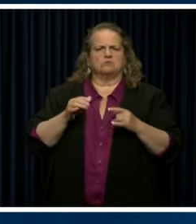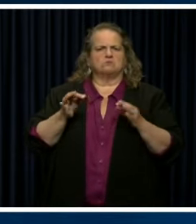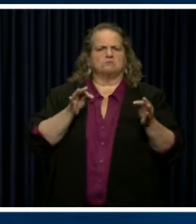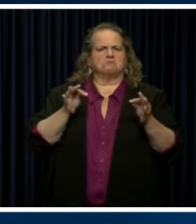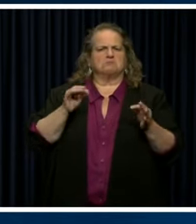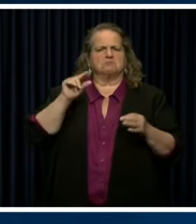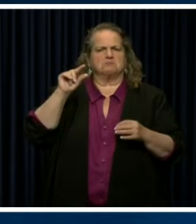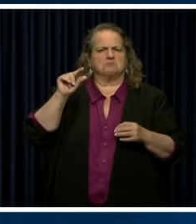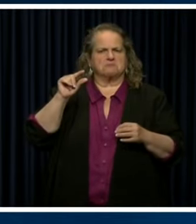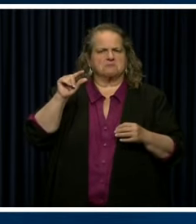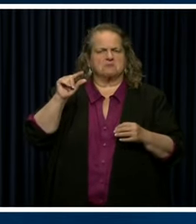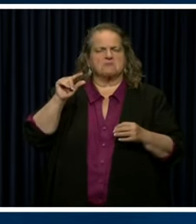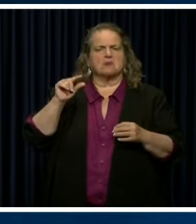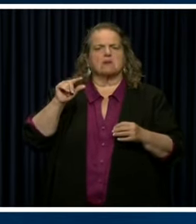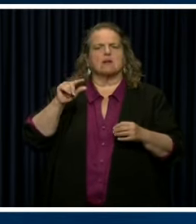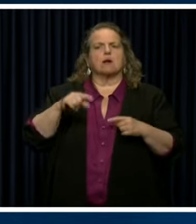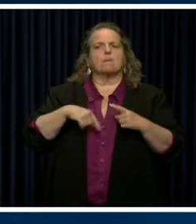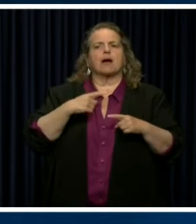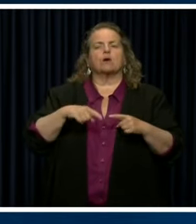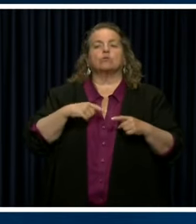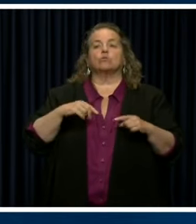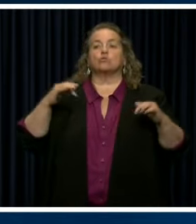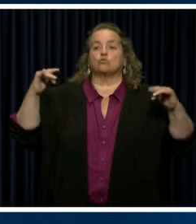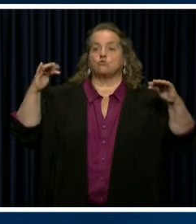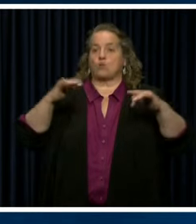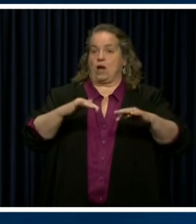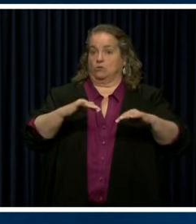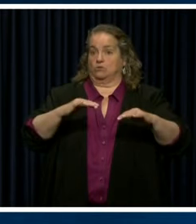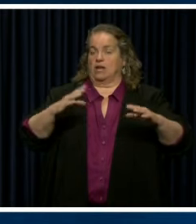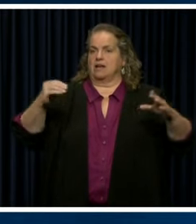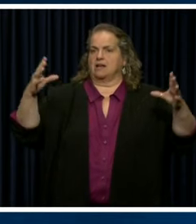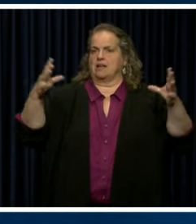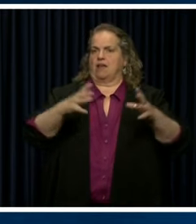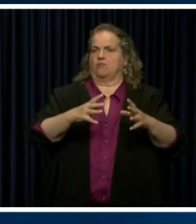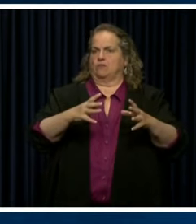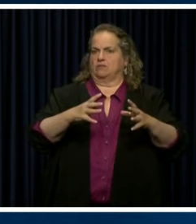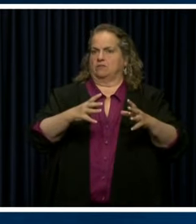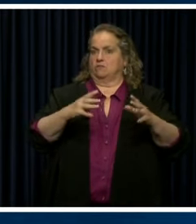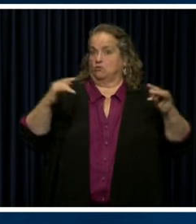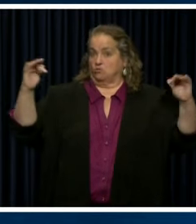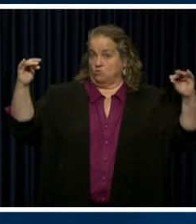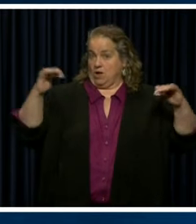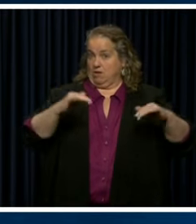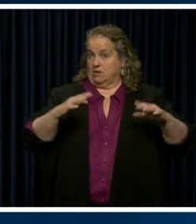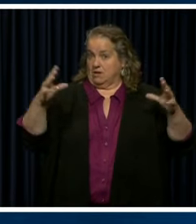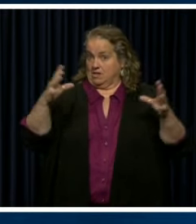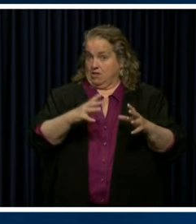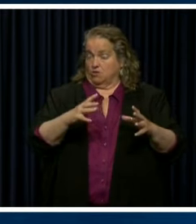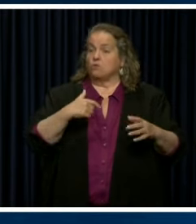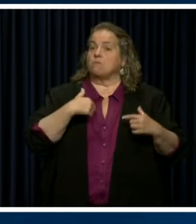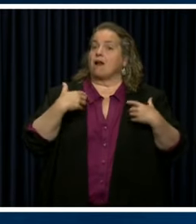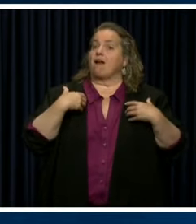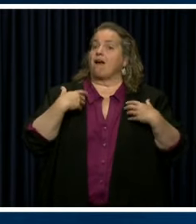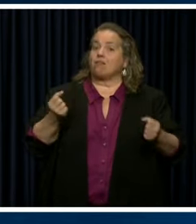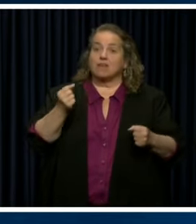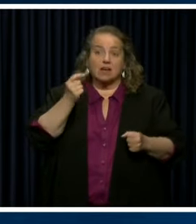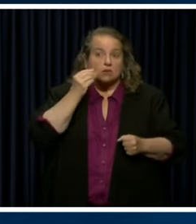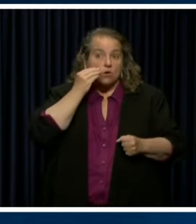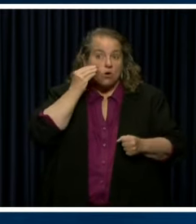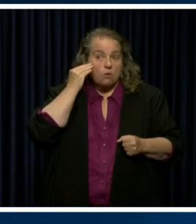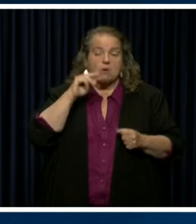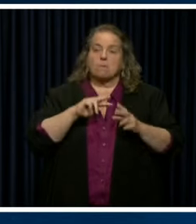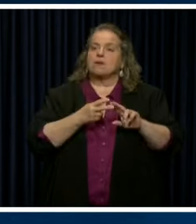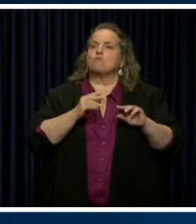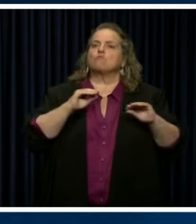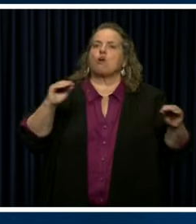briefly focus on crowds and gatherings. So we've been healthy at home, which means there have been no crowds